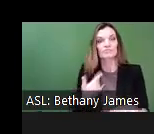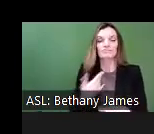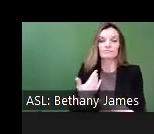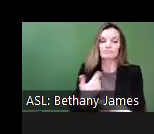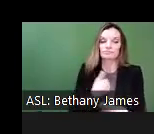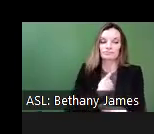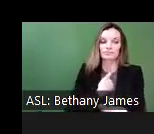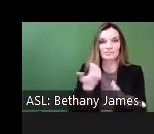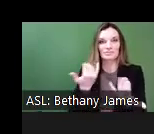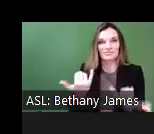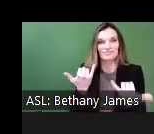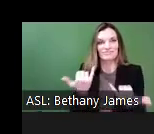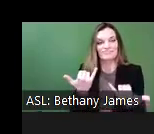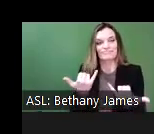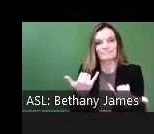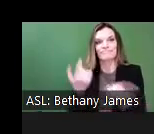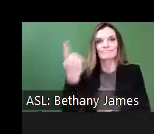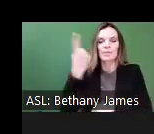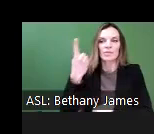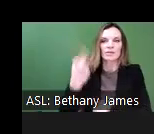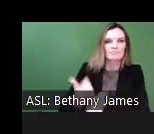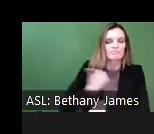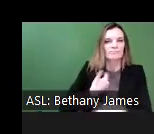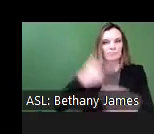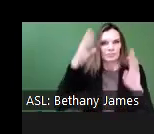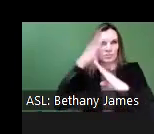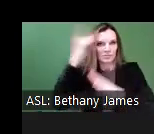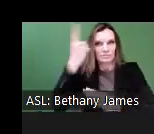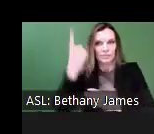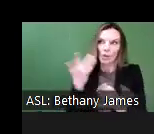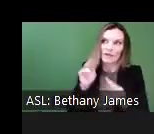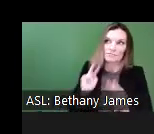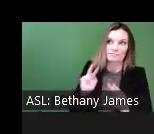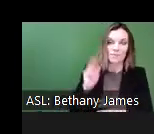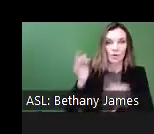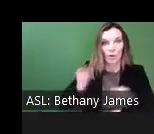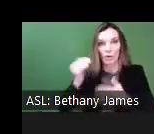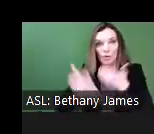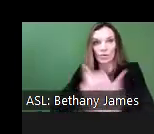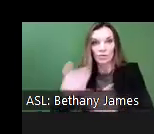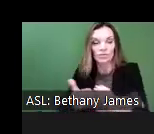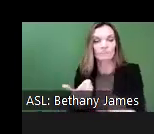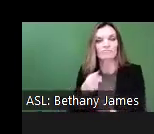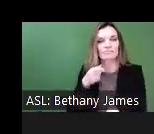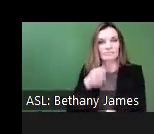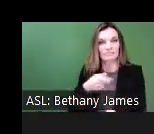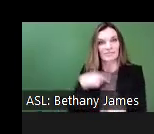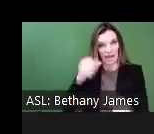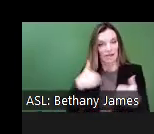matter if your waiting period has expired. The fact that you have criminal charges currently pending